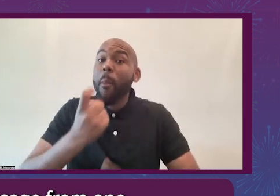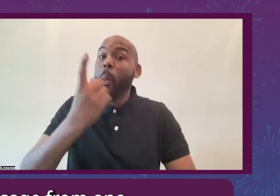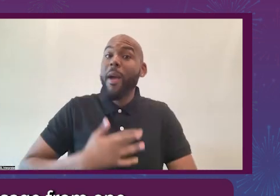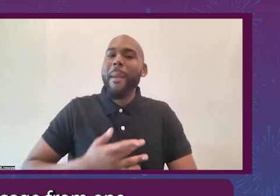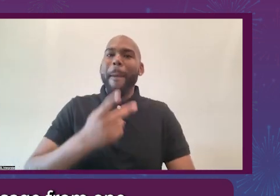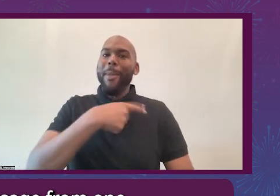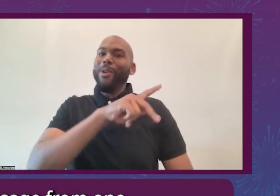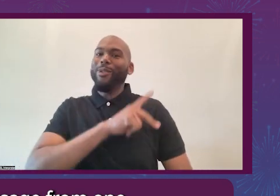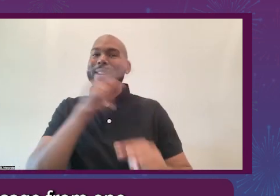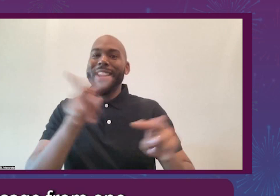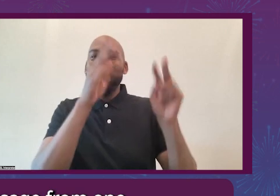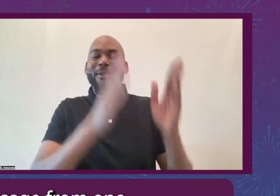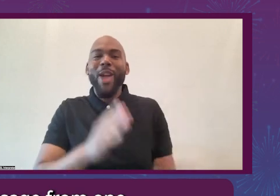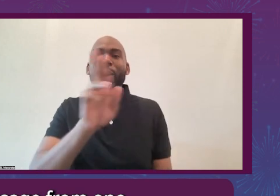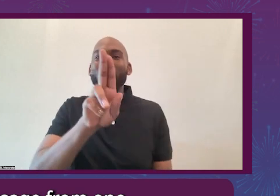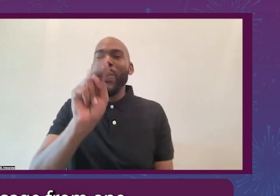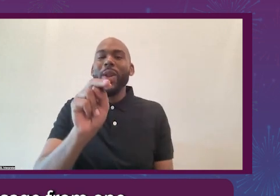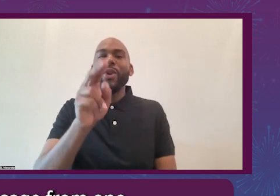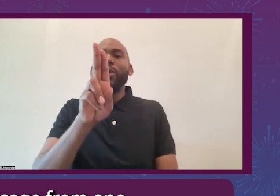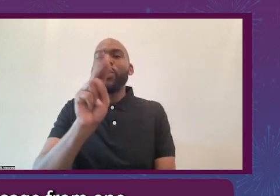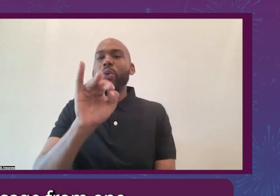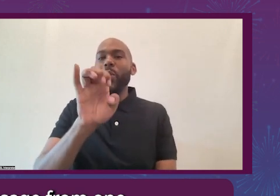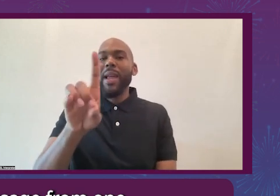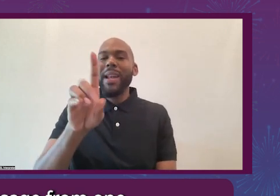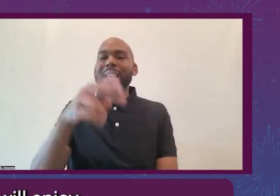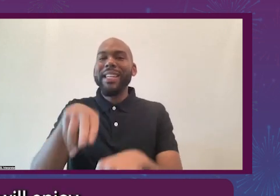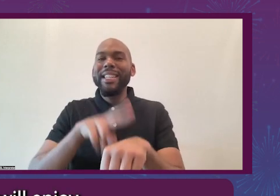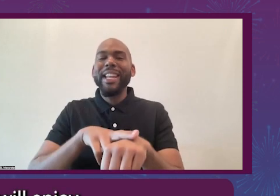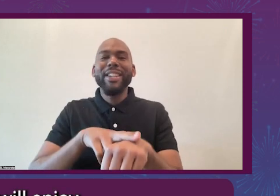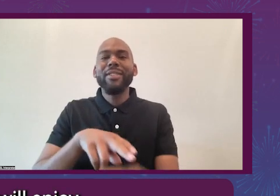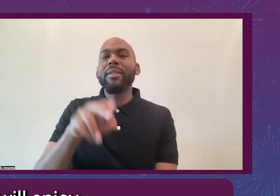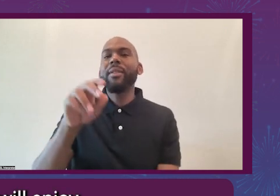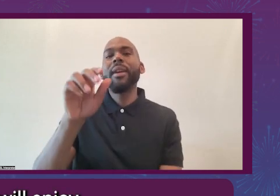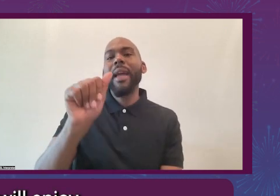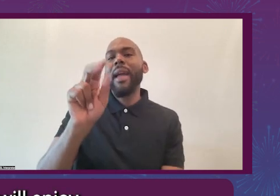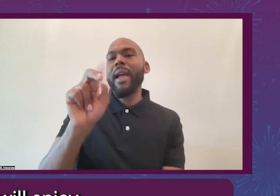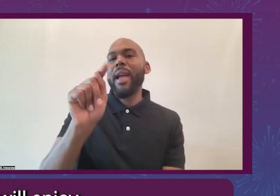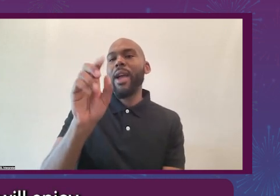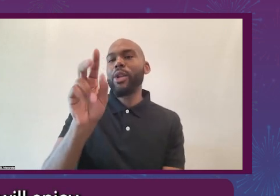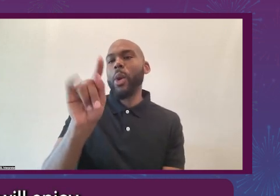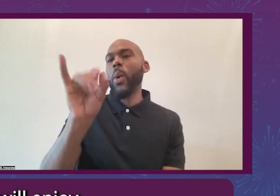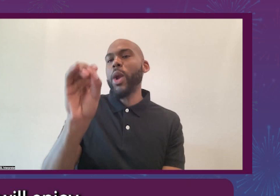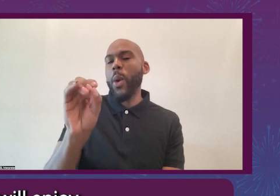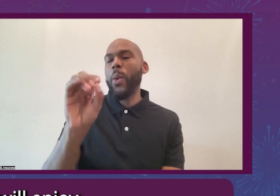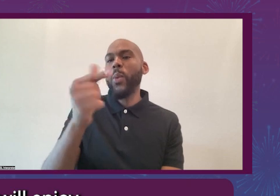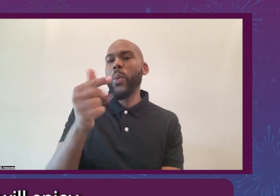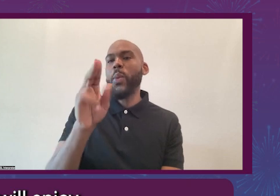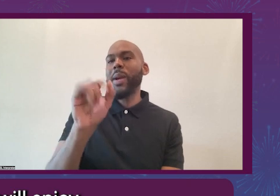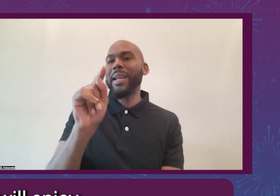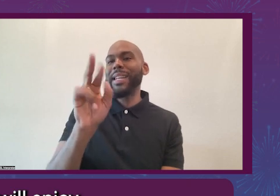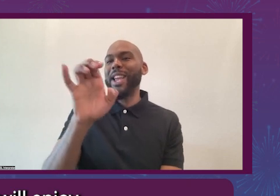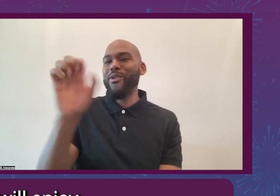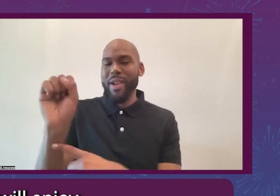my personal heroes, the United Nations Secretary General, Antonio Guterres, and we will